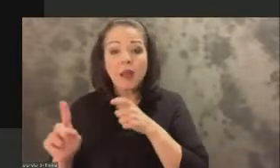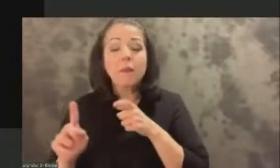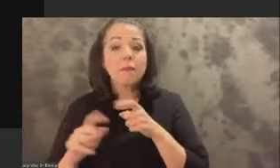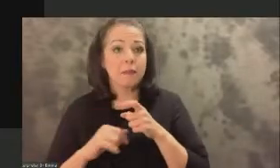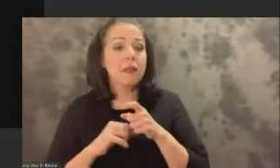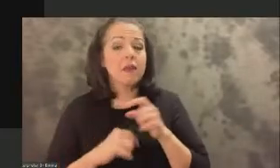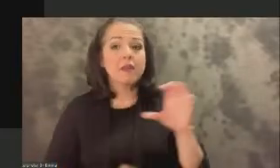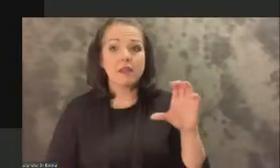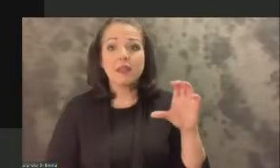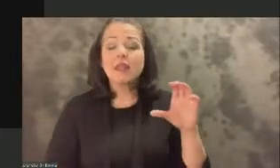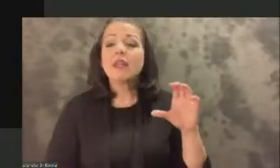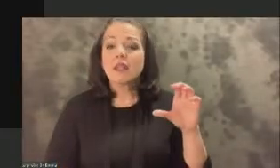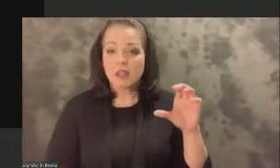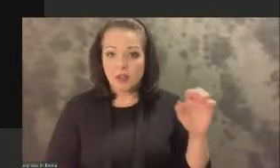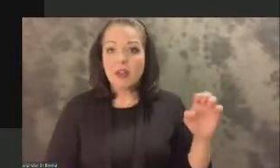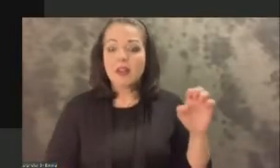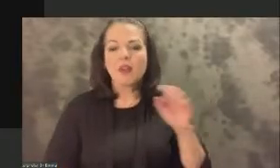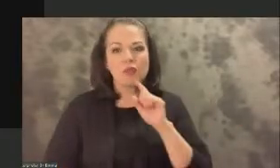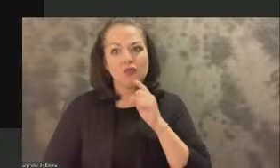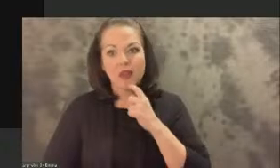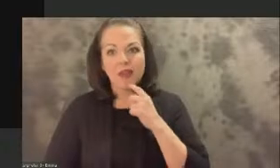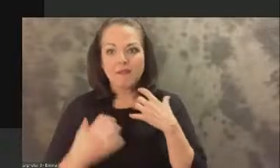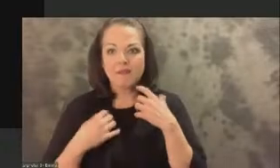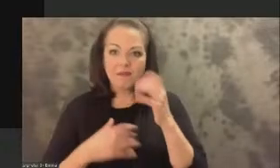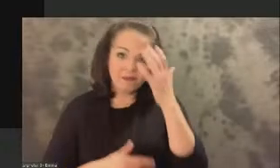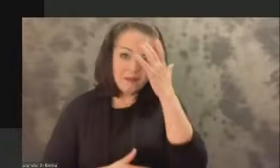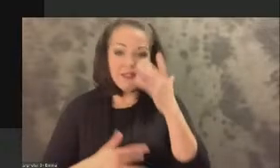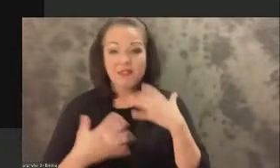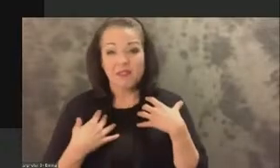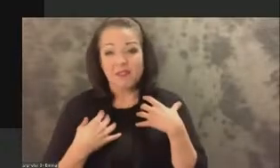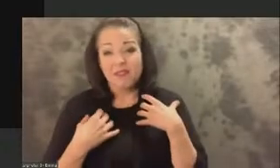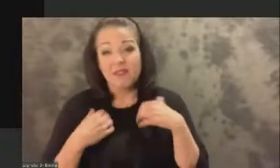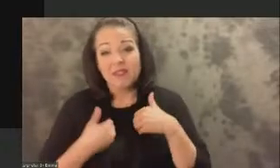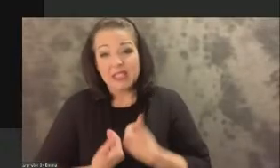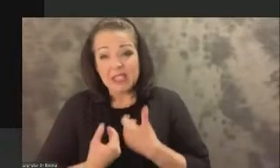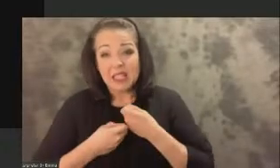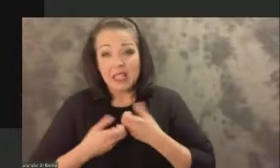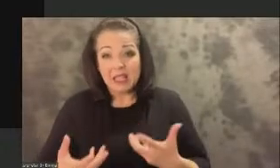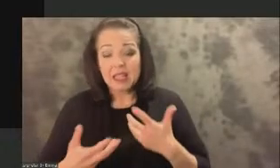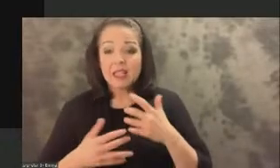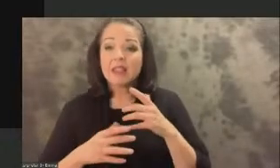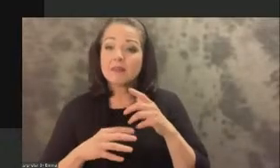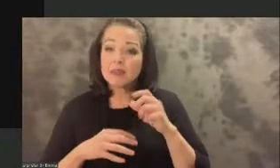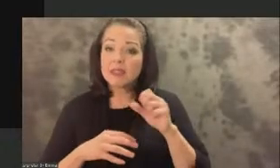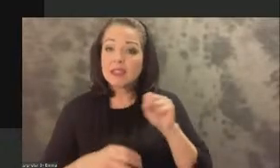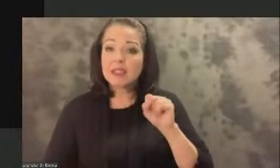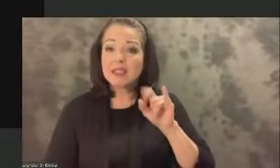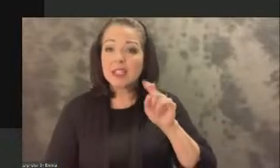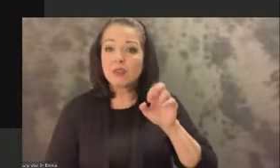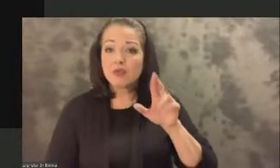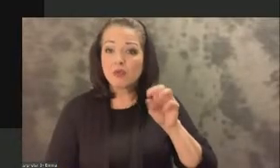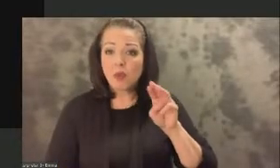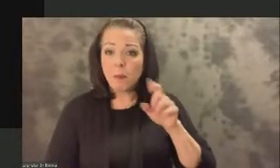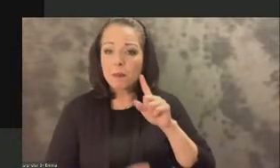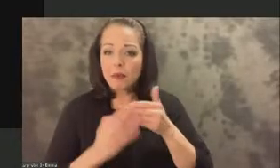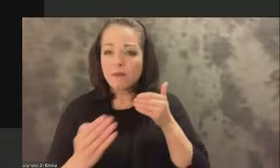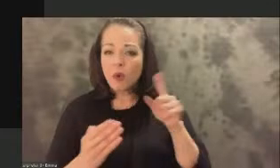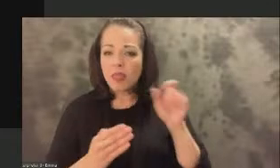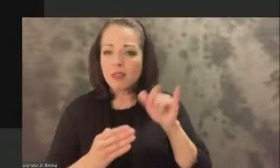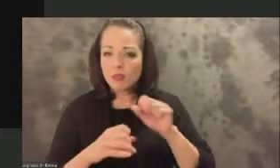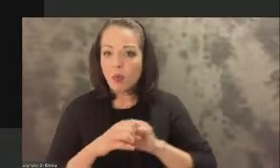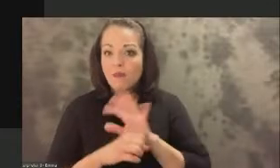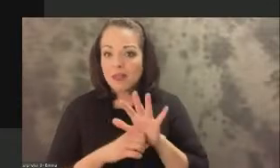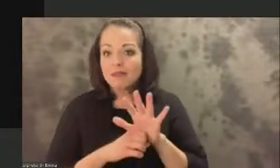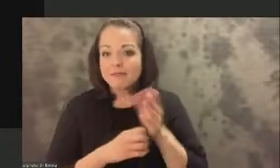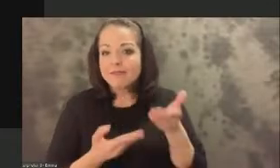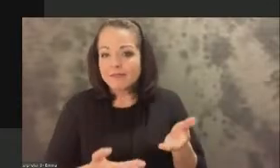fatigue syndrome, and have been before COVID was even a pandemic. But I'm